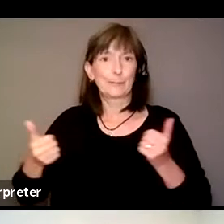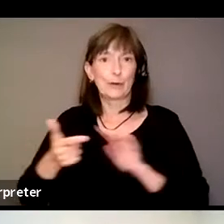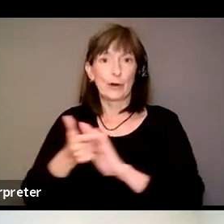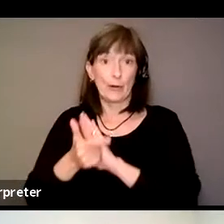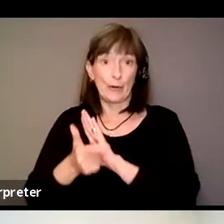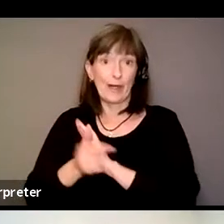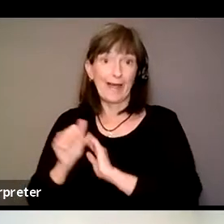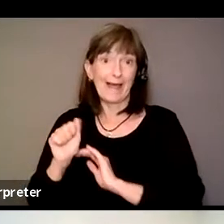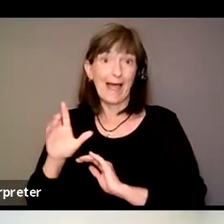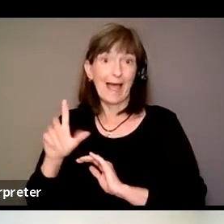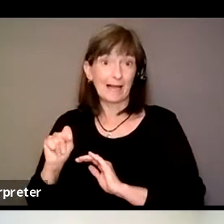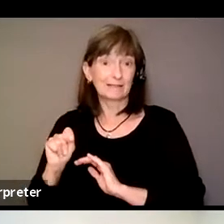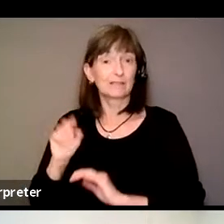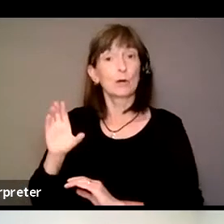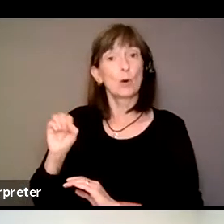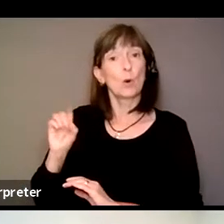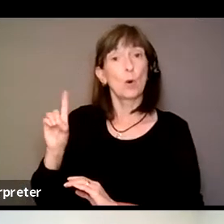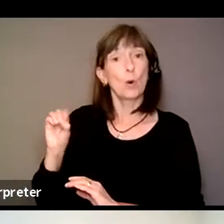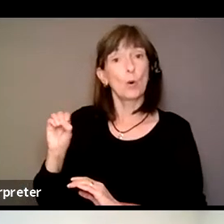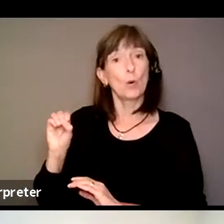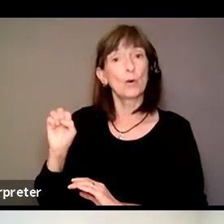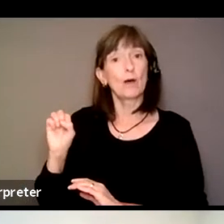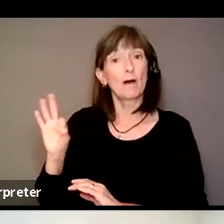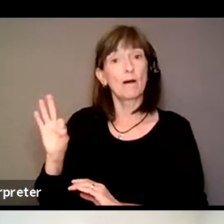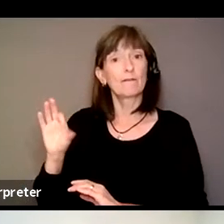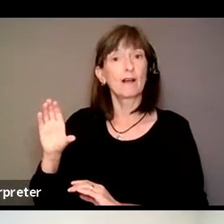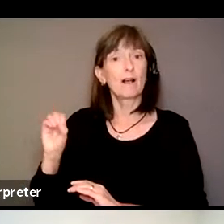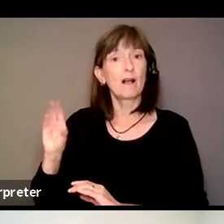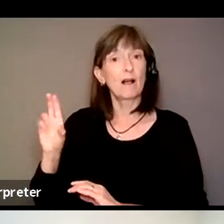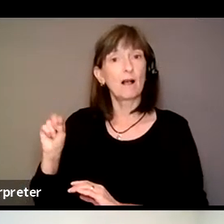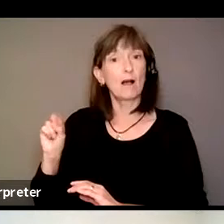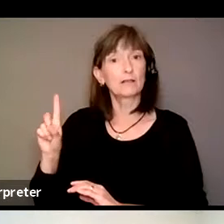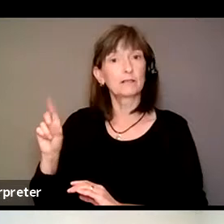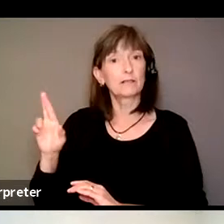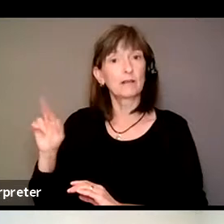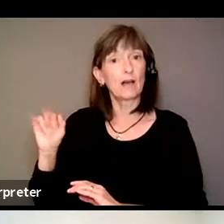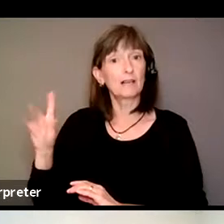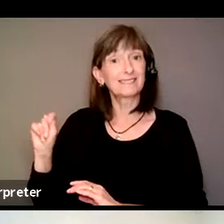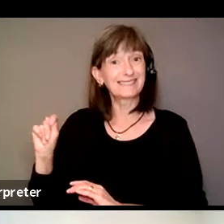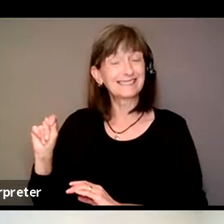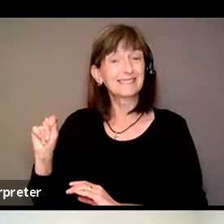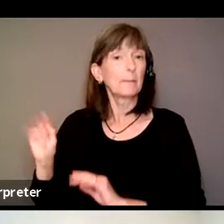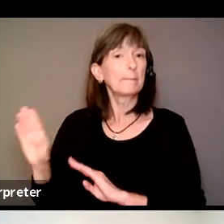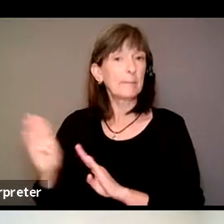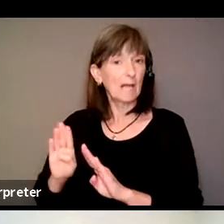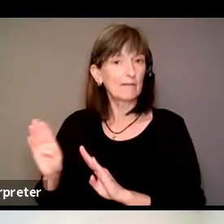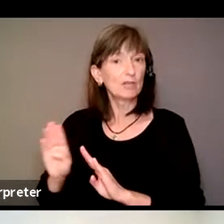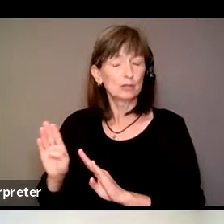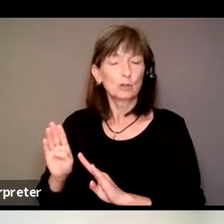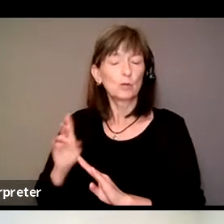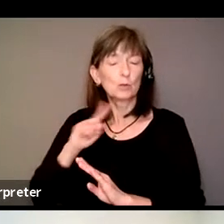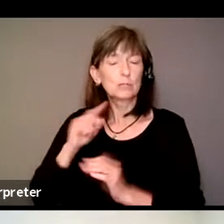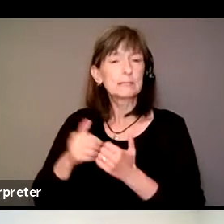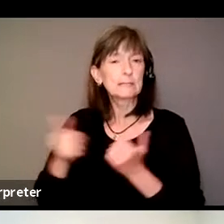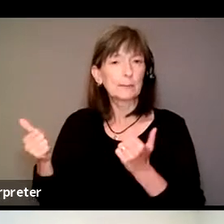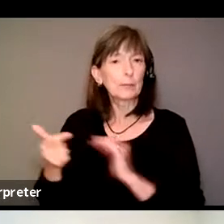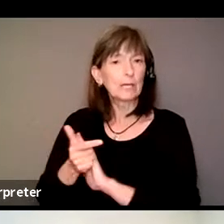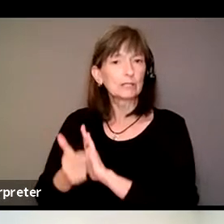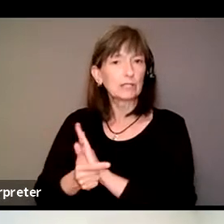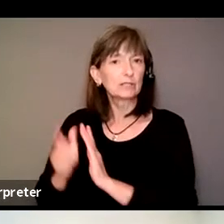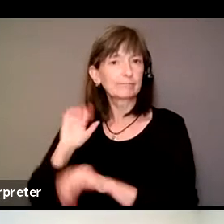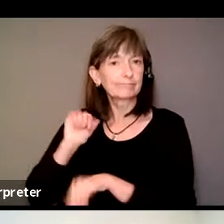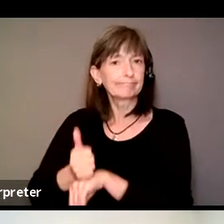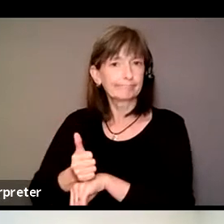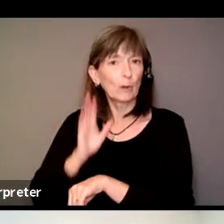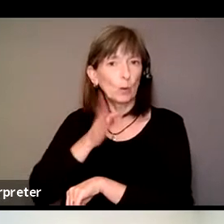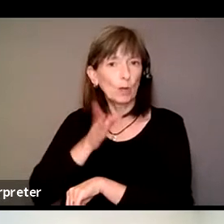code of conduct as a very much a large factor in how we do municipal governance. We've also included